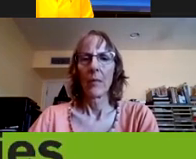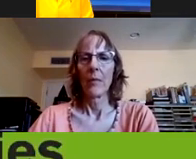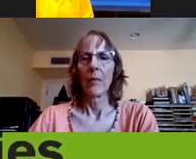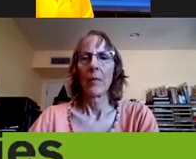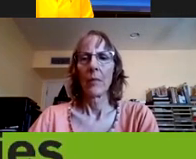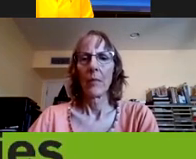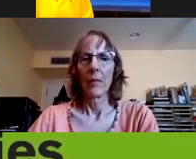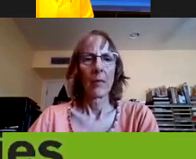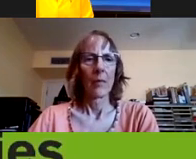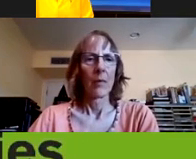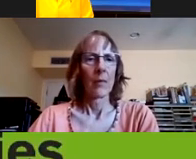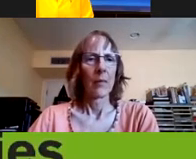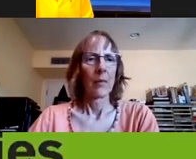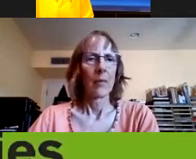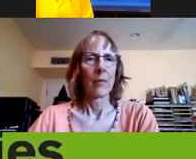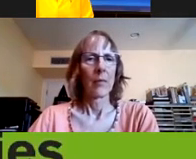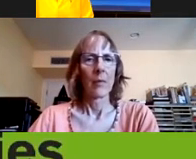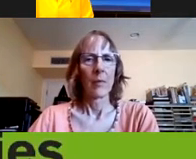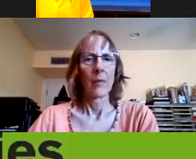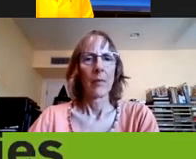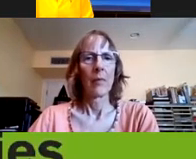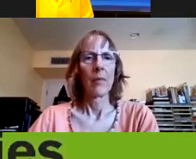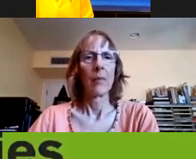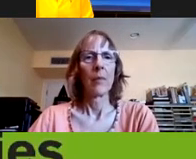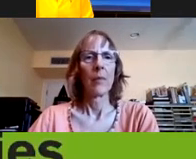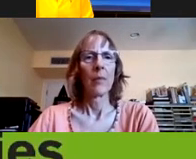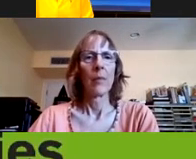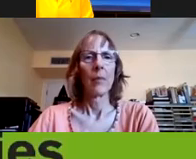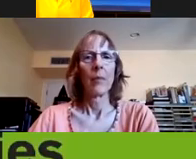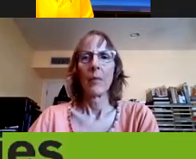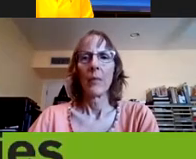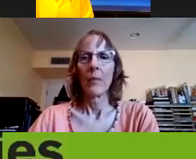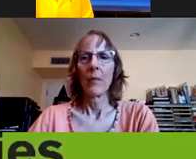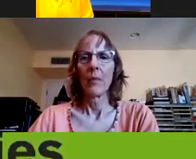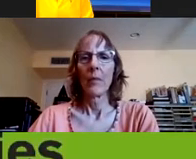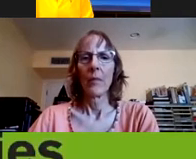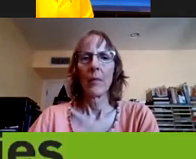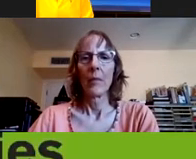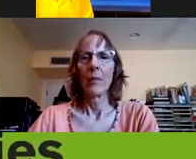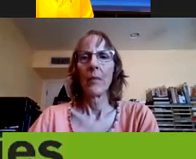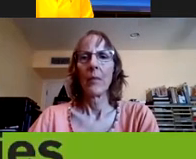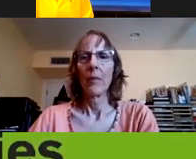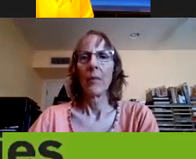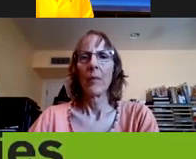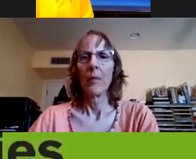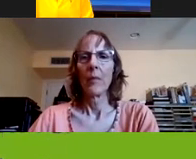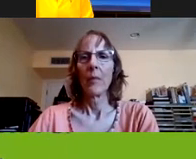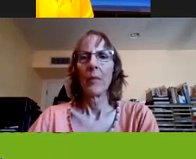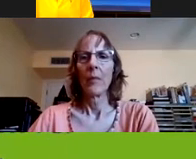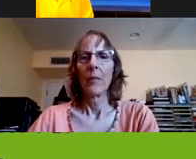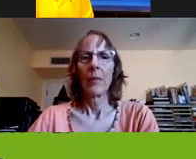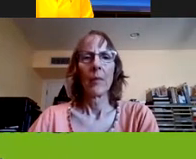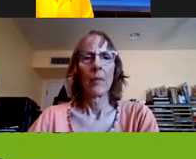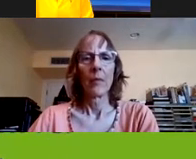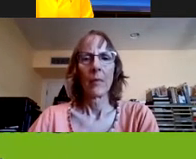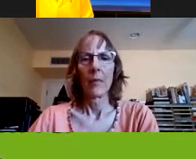speak. But the goal for this is, as much as I'm talking, we're all going to be talking, as we all have different identities and different ways that